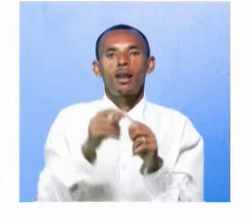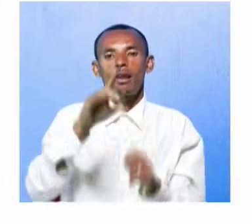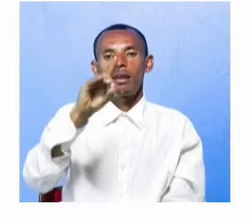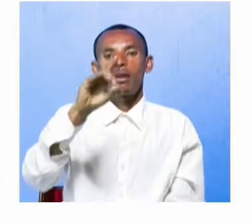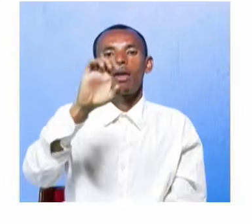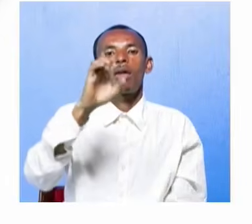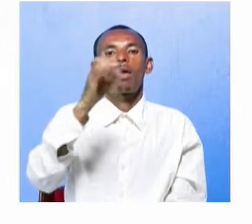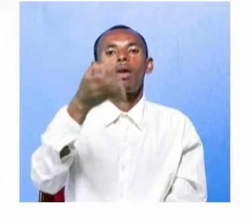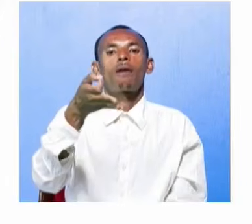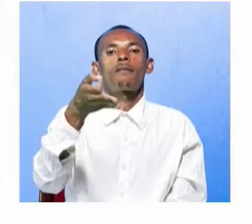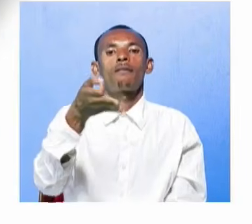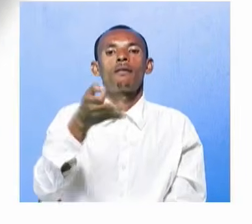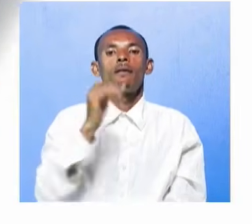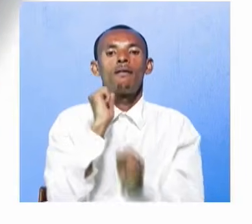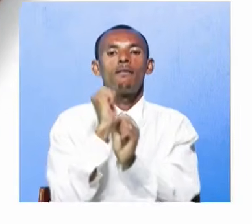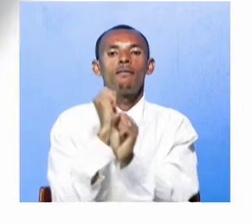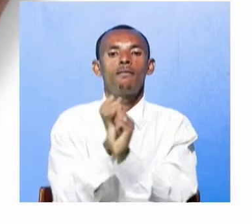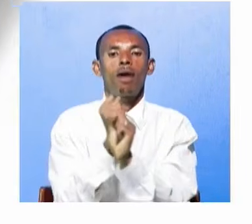find